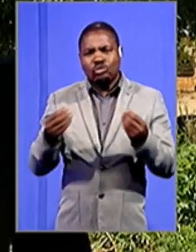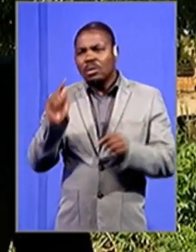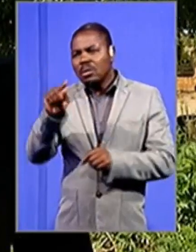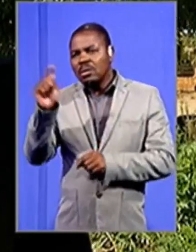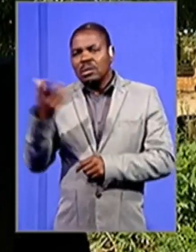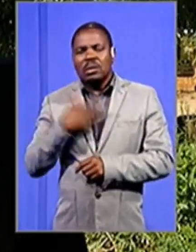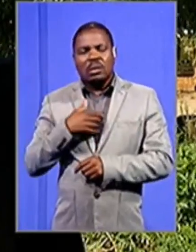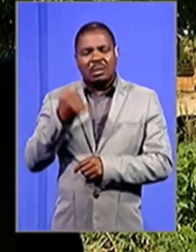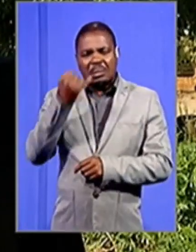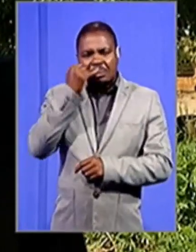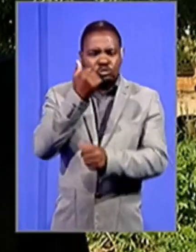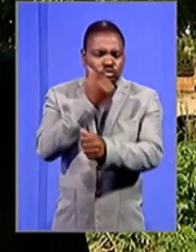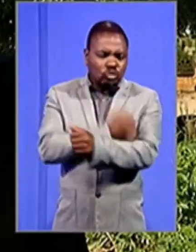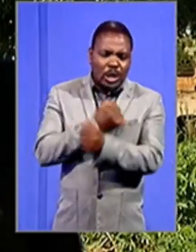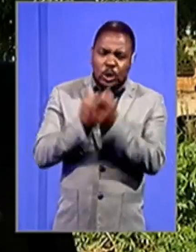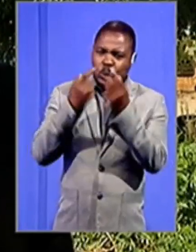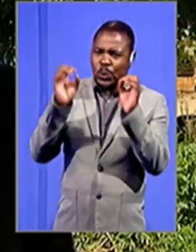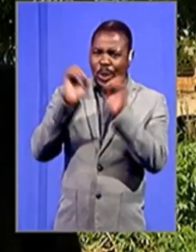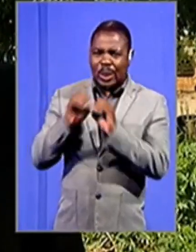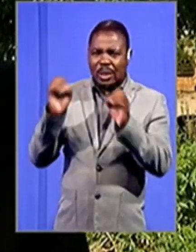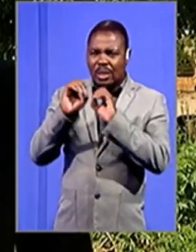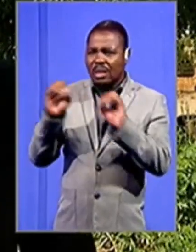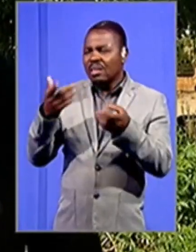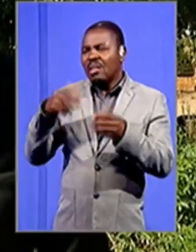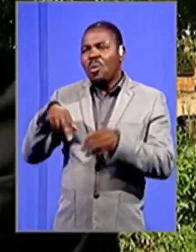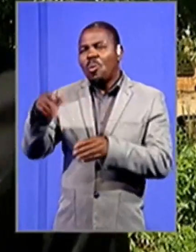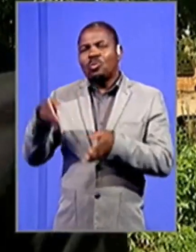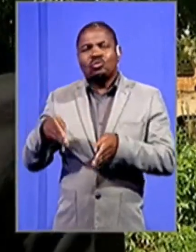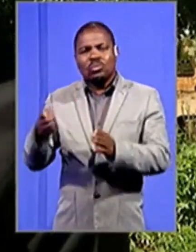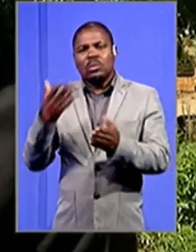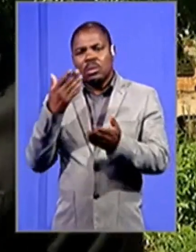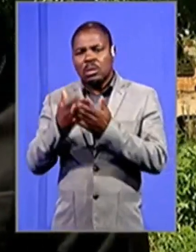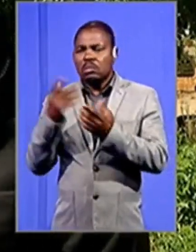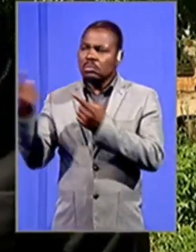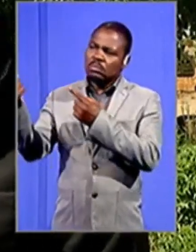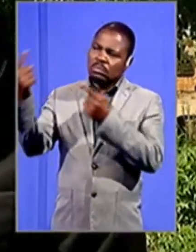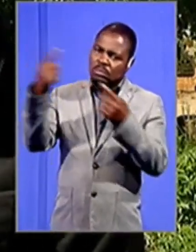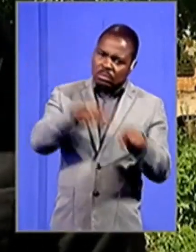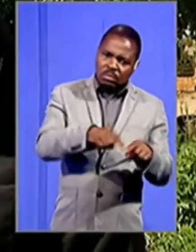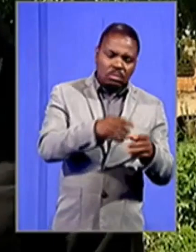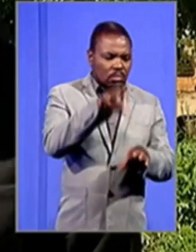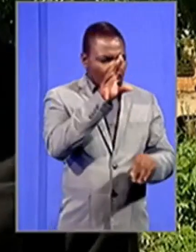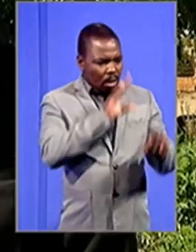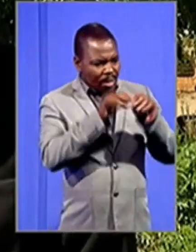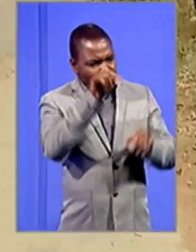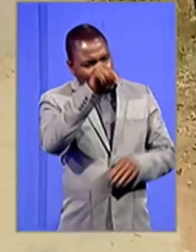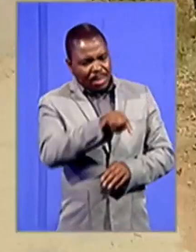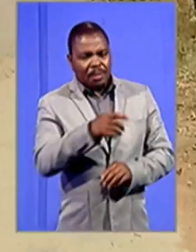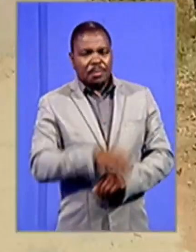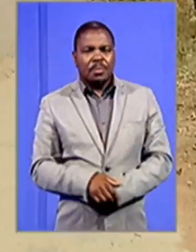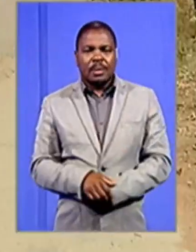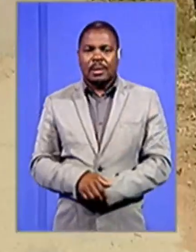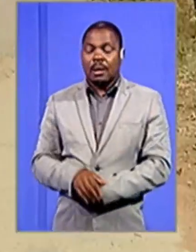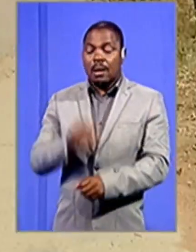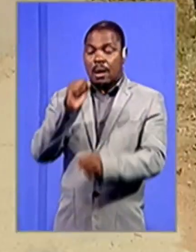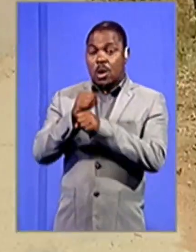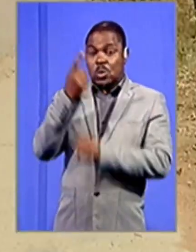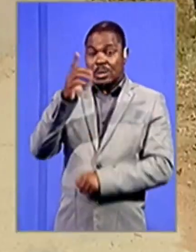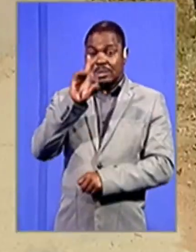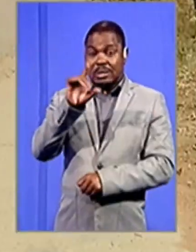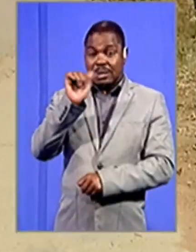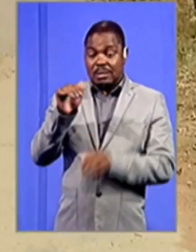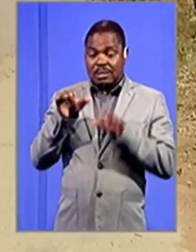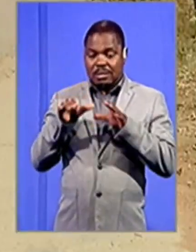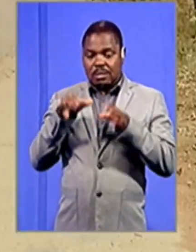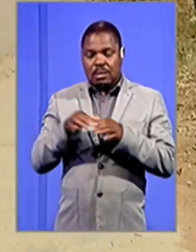itsubang di drugs ba ba say next ba le mo strateng ba kana ba tla ba tlote ruta something about it. DA kwa Gauteng e supa